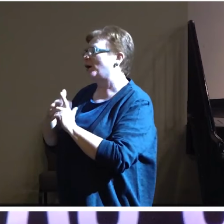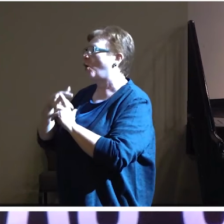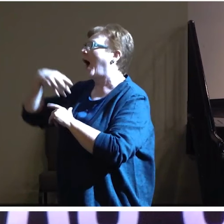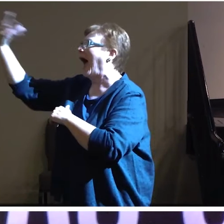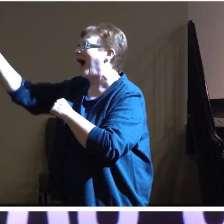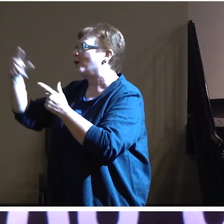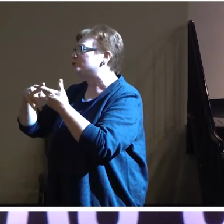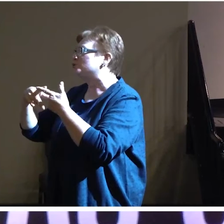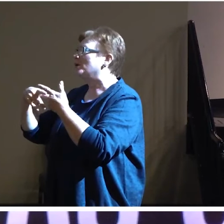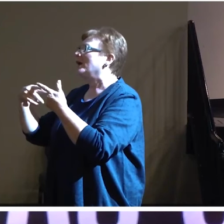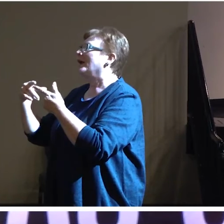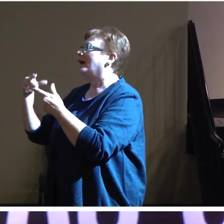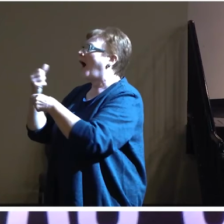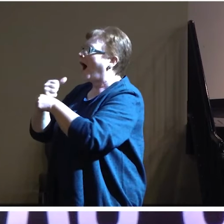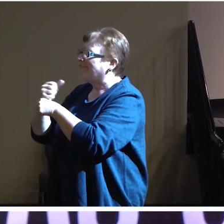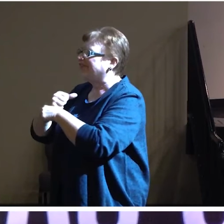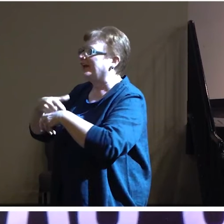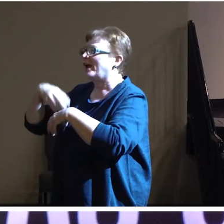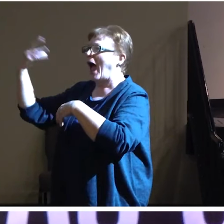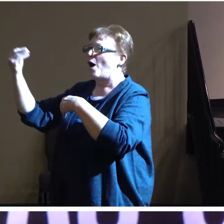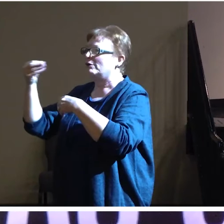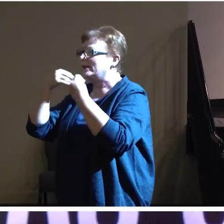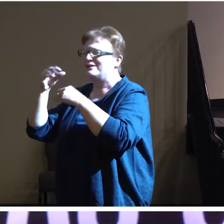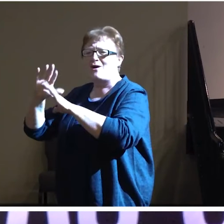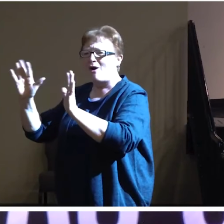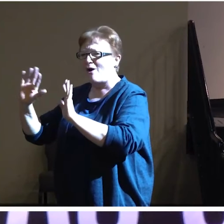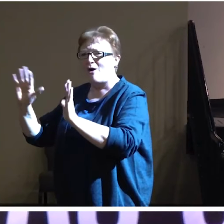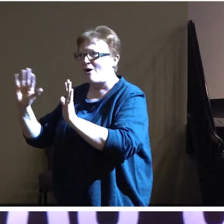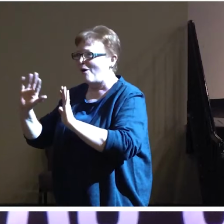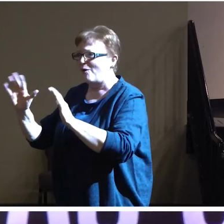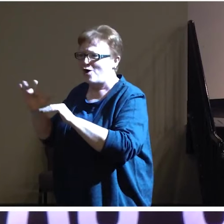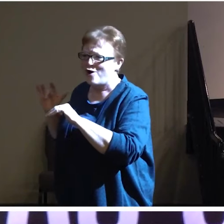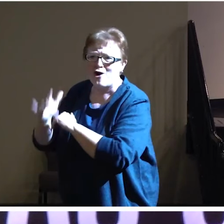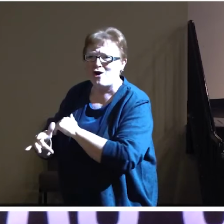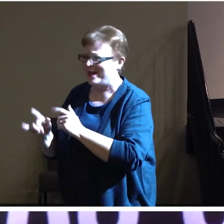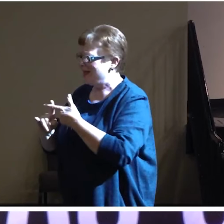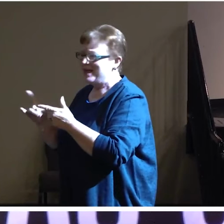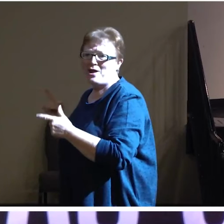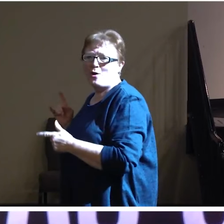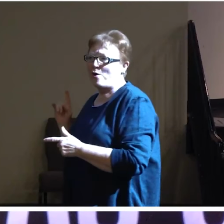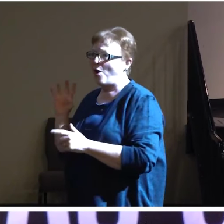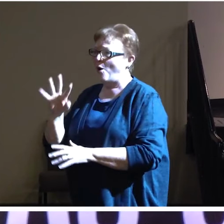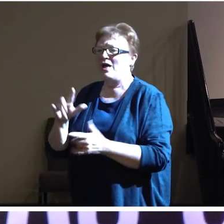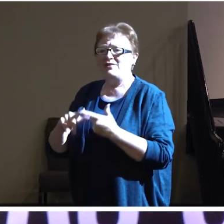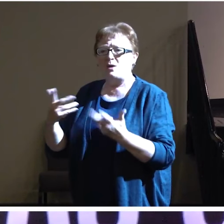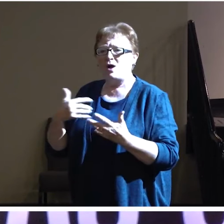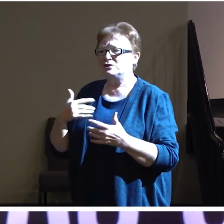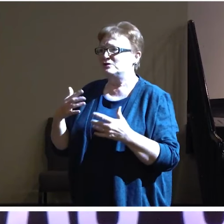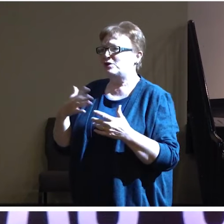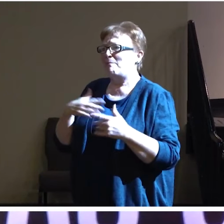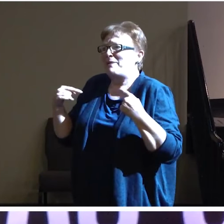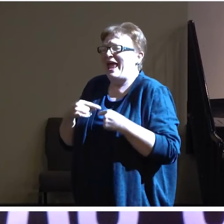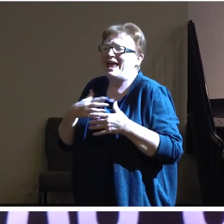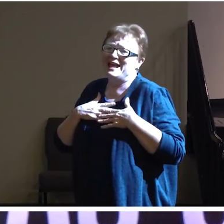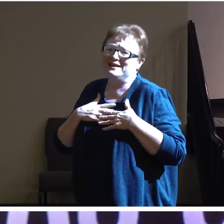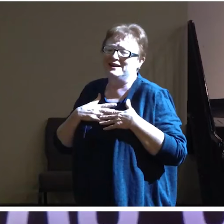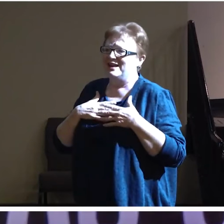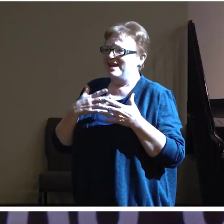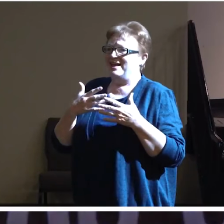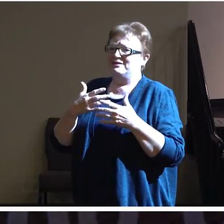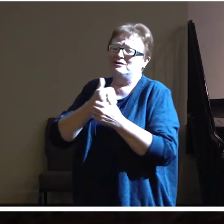drink a second cup of coffee. They wanted to get there quick, which shows their pain and their adoration for Jesus and their